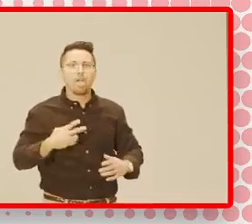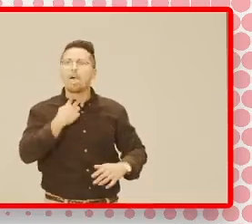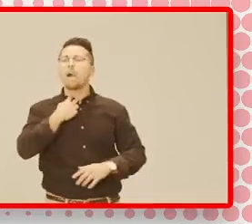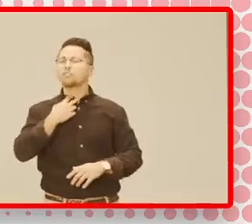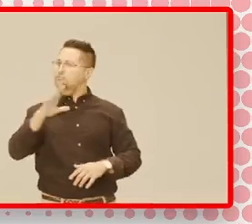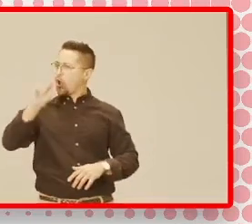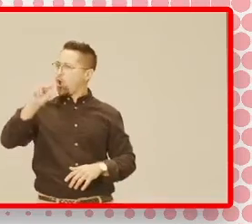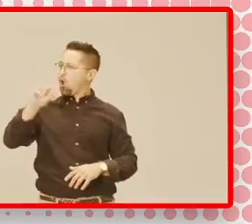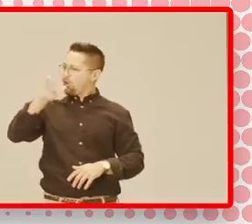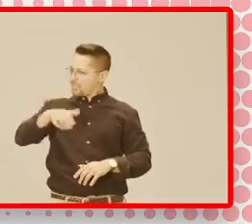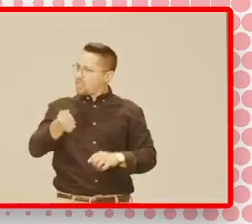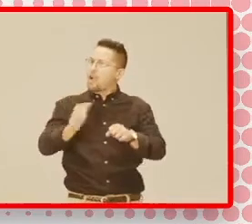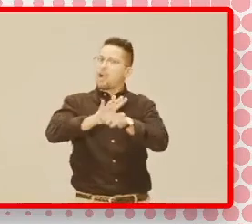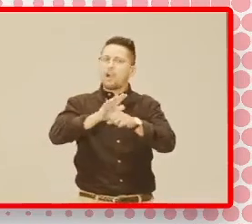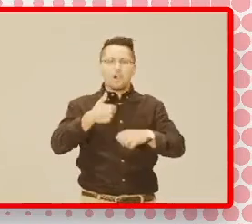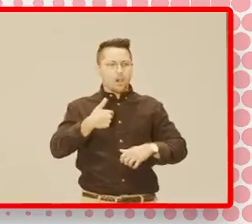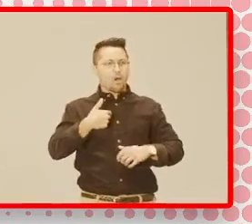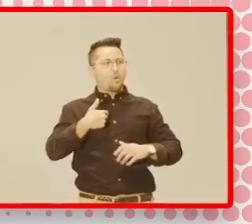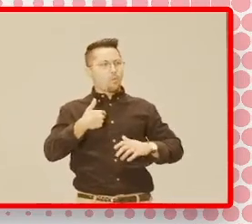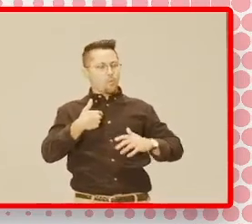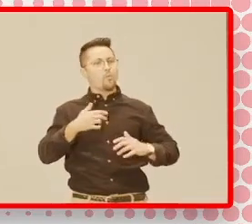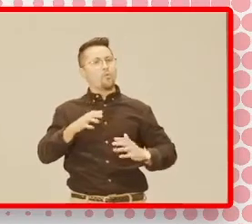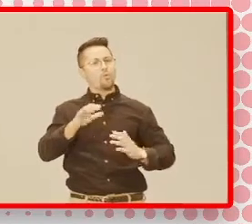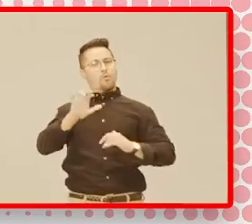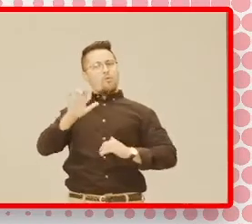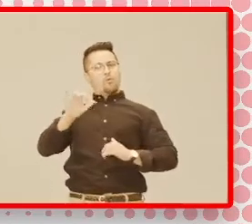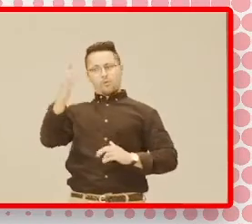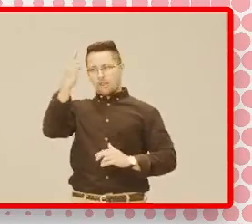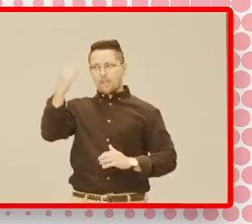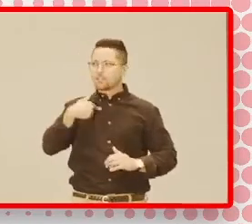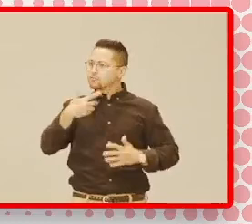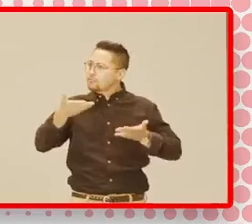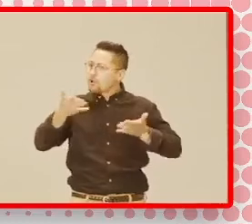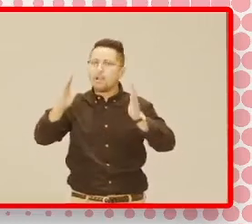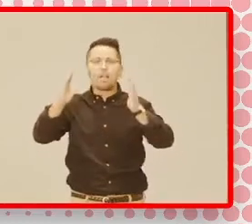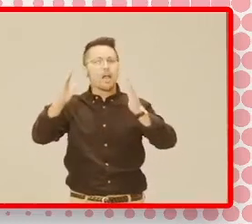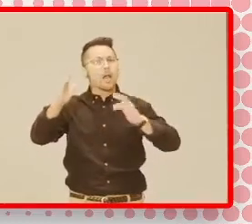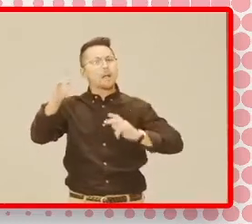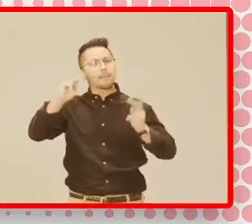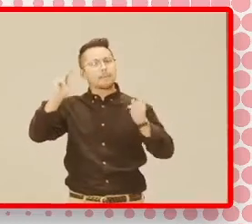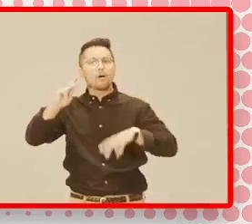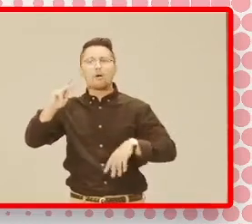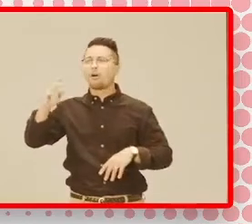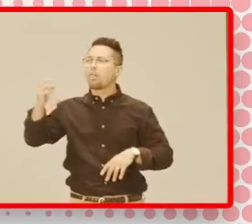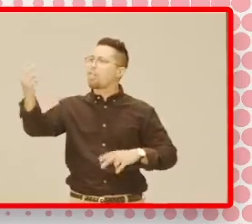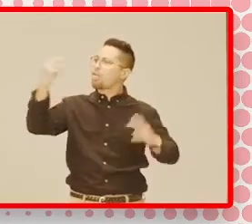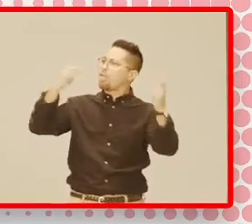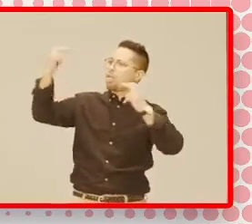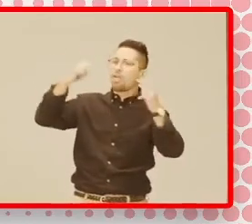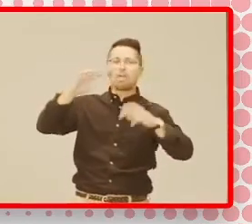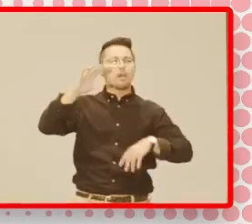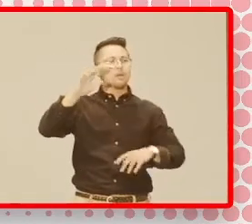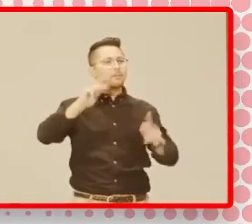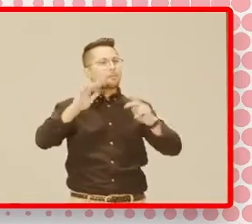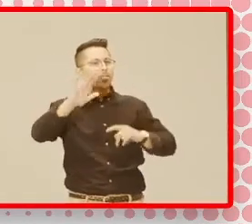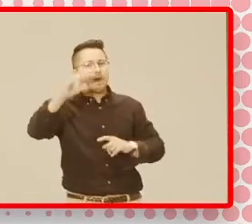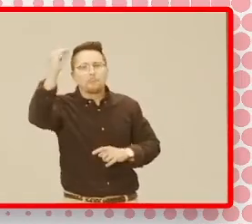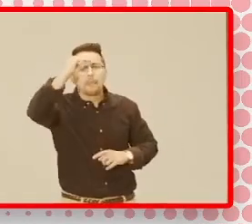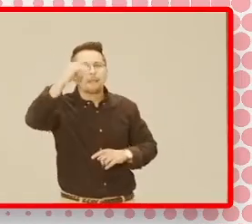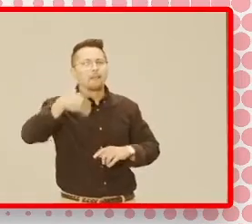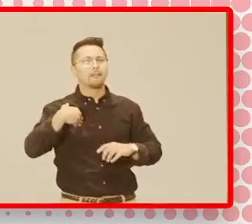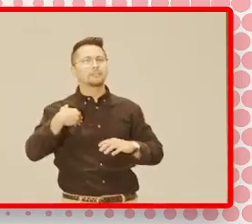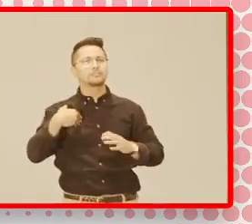not allow external circumstances or other people's perceptions of you to influence your ability to achieve your dreams and